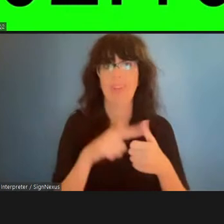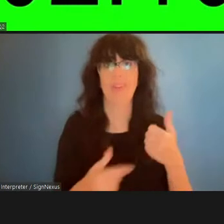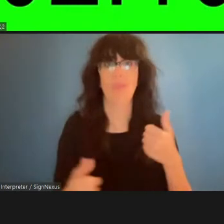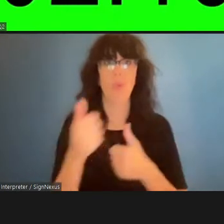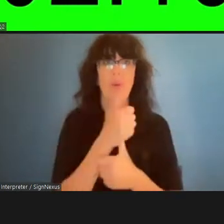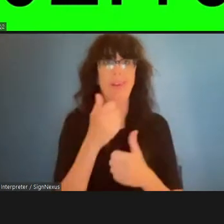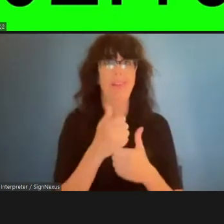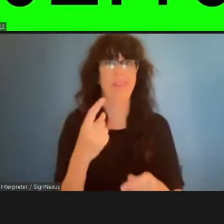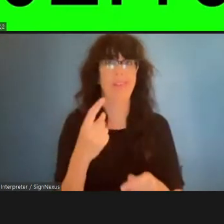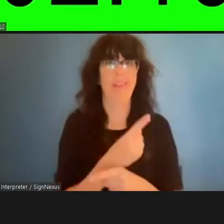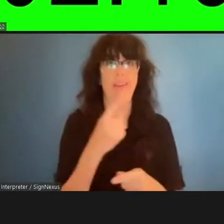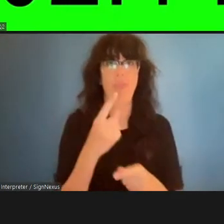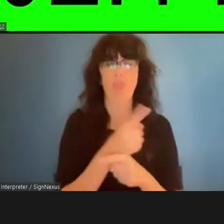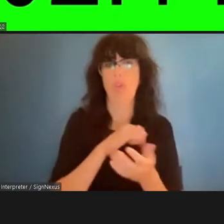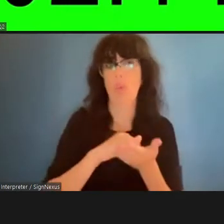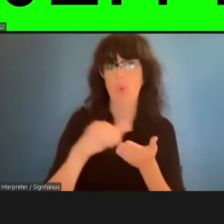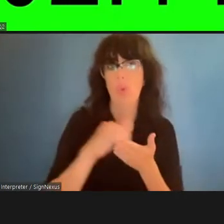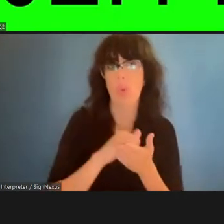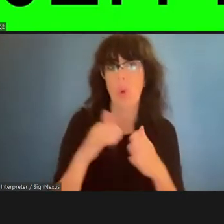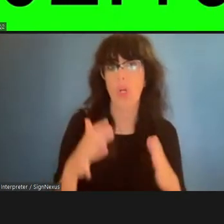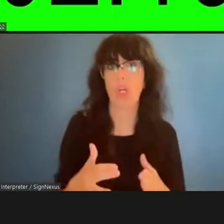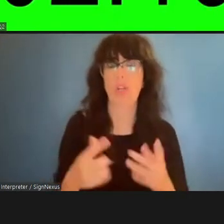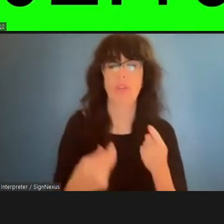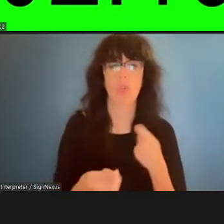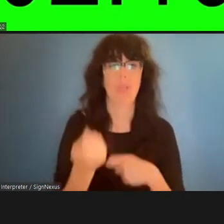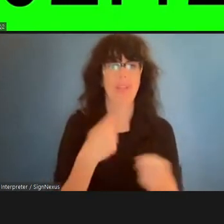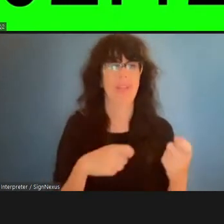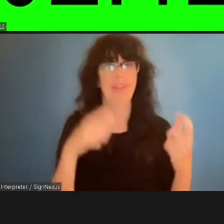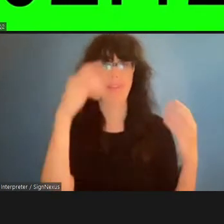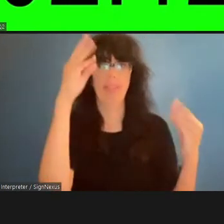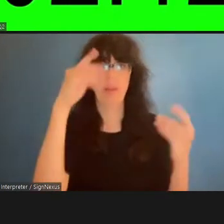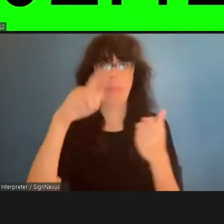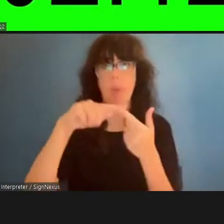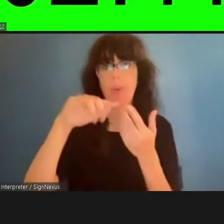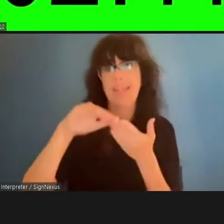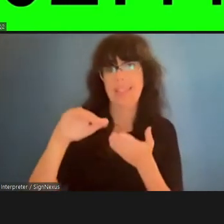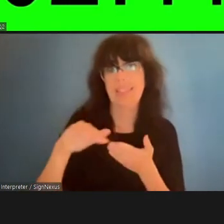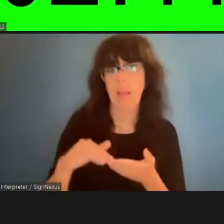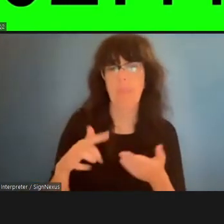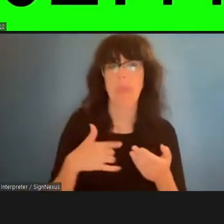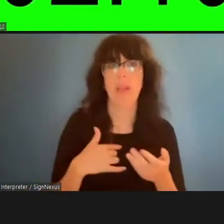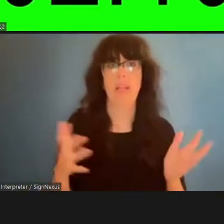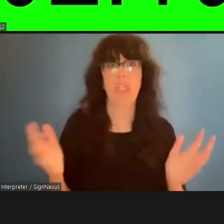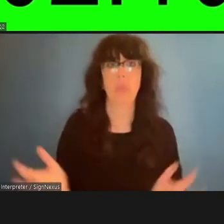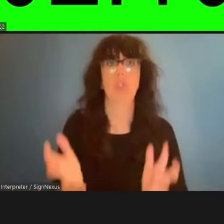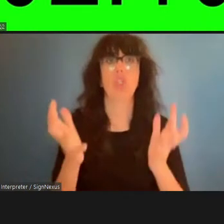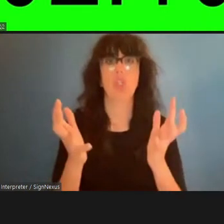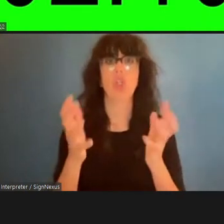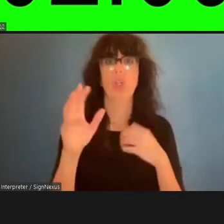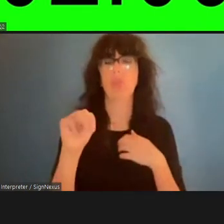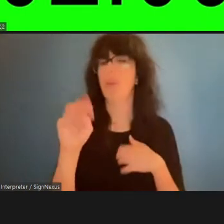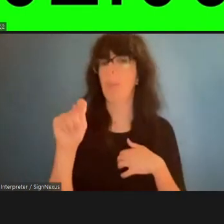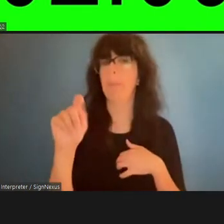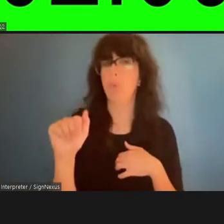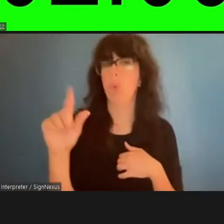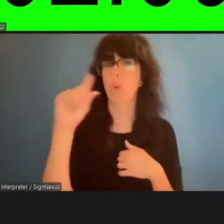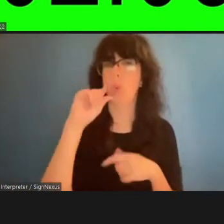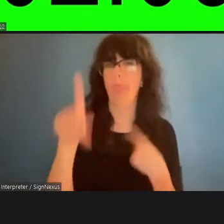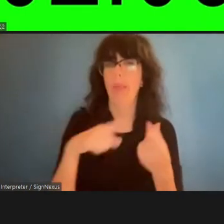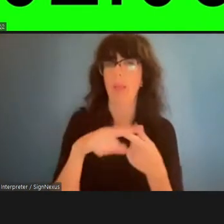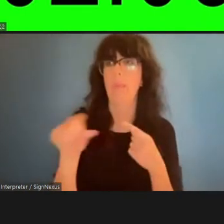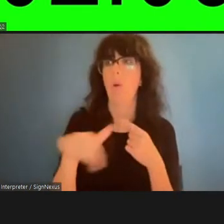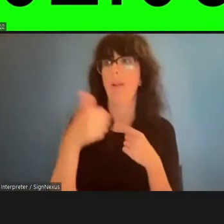average new yorkers and so rather than thinking about exemptions i i would encourage the mta to think about other